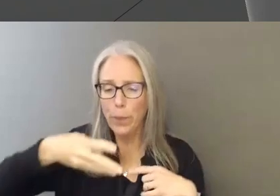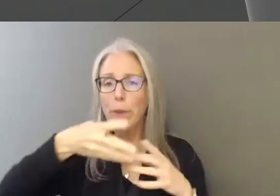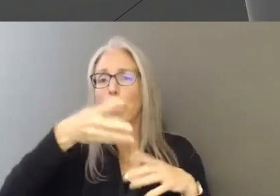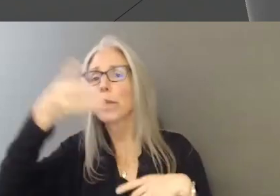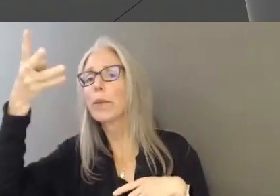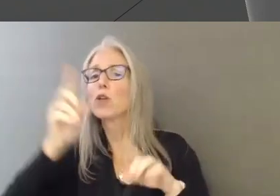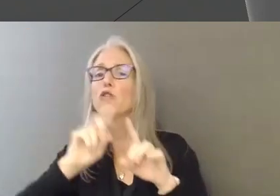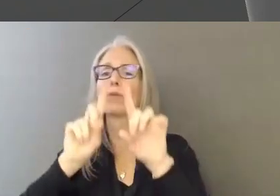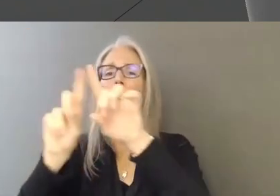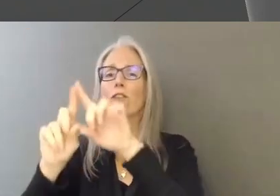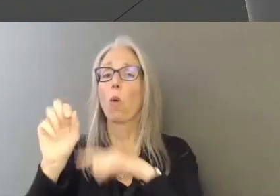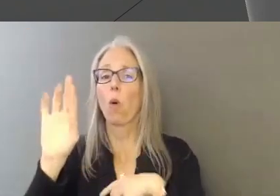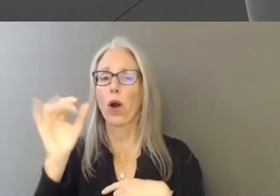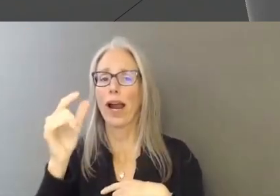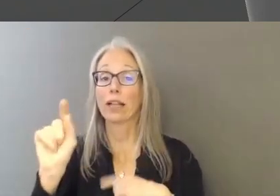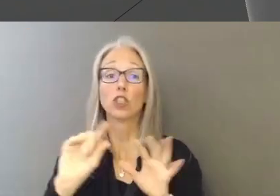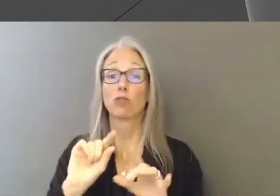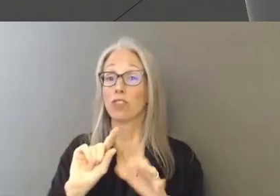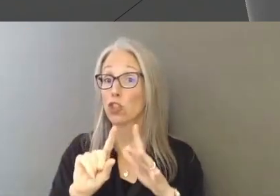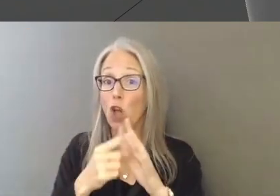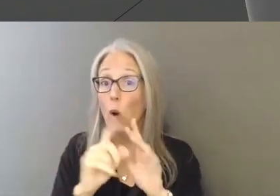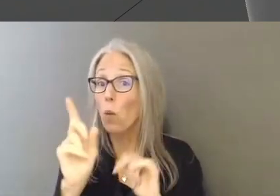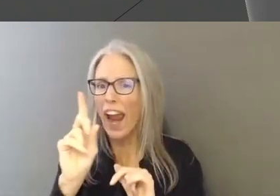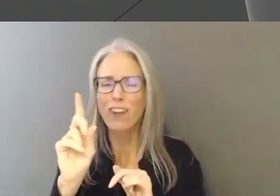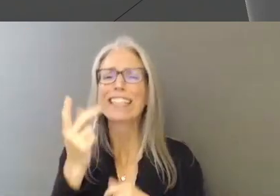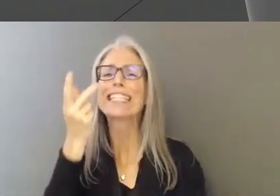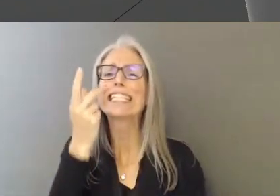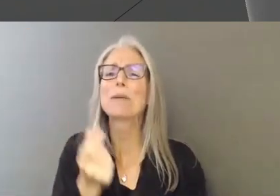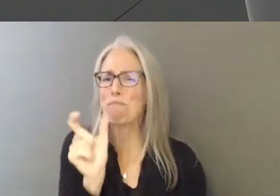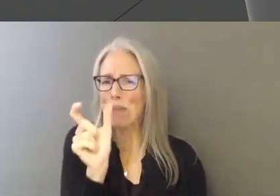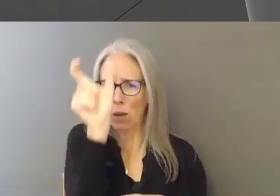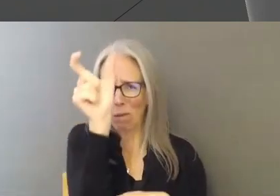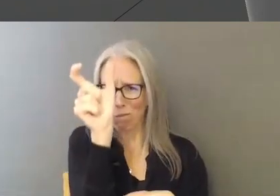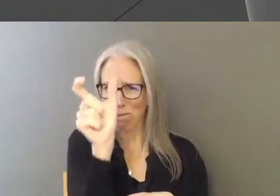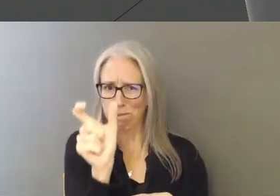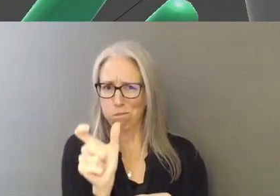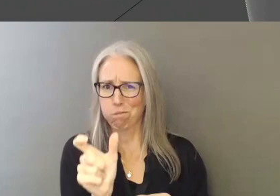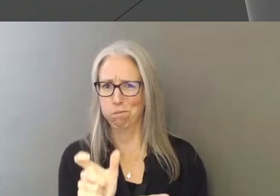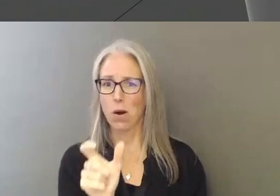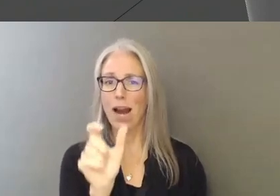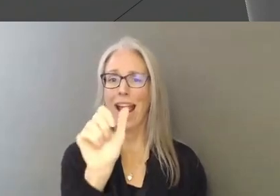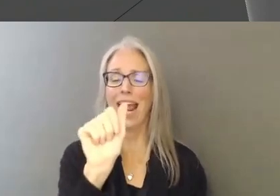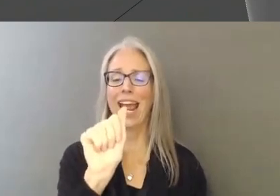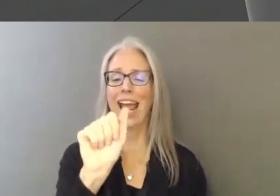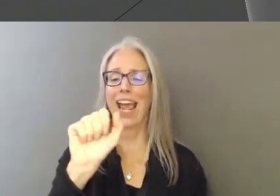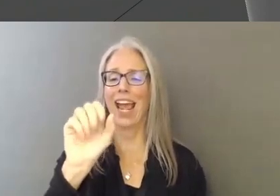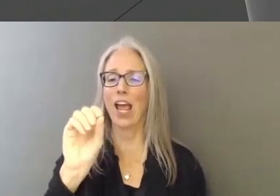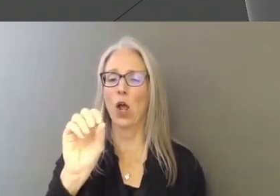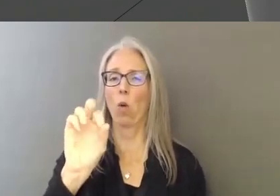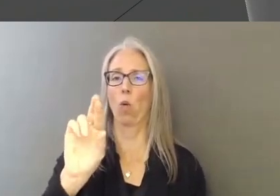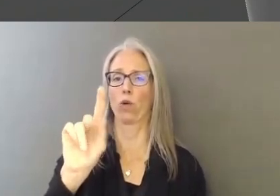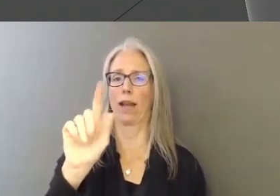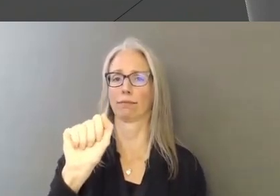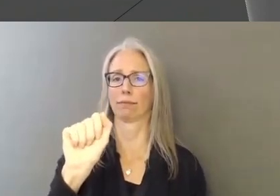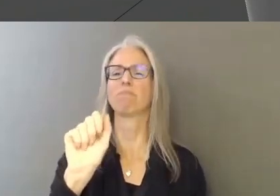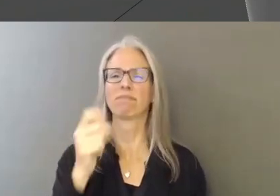actually happens starting from this really big column of blood here. This is called the aorta. This is the biggest artery in your body.